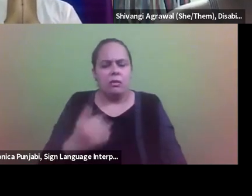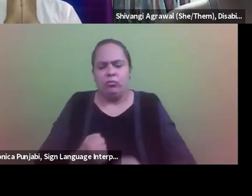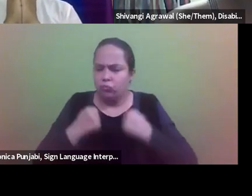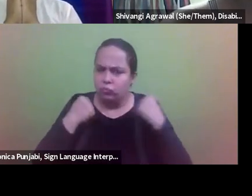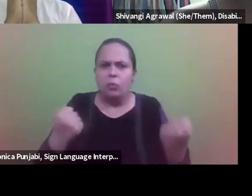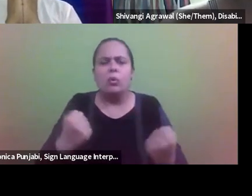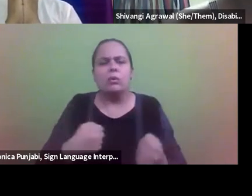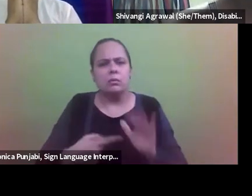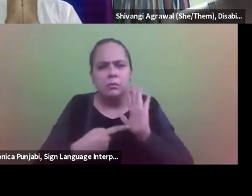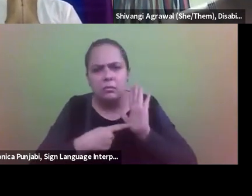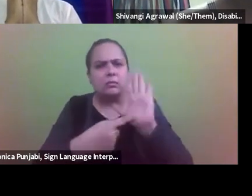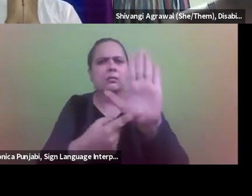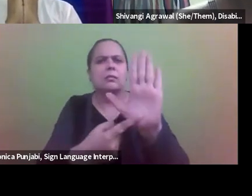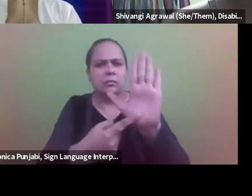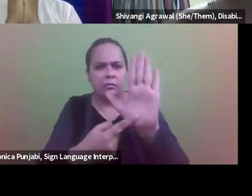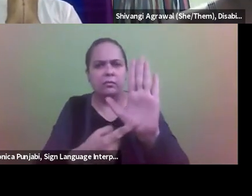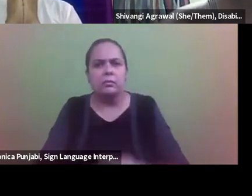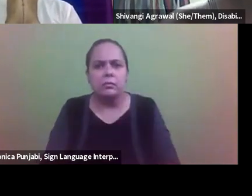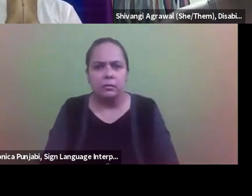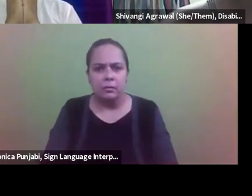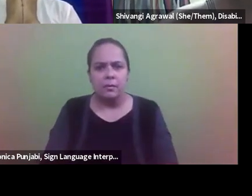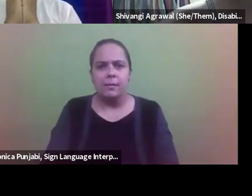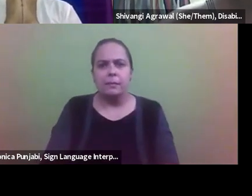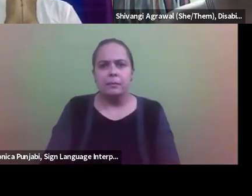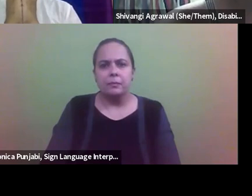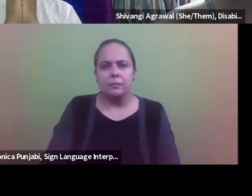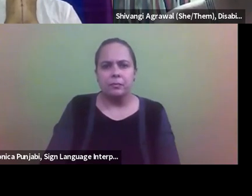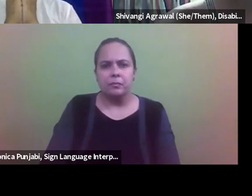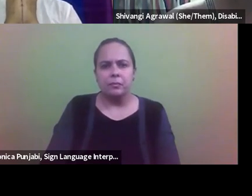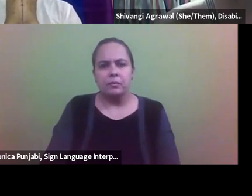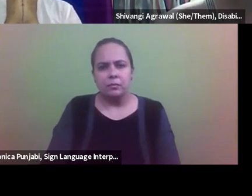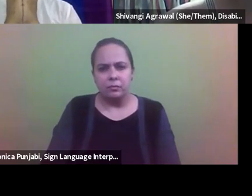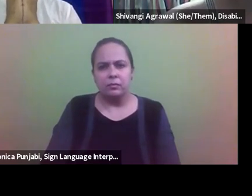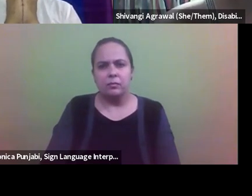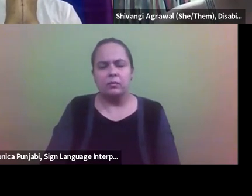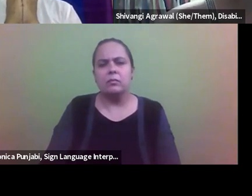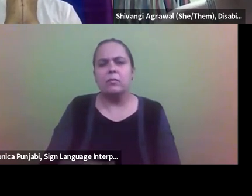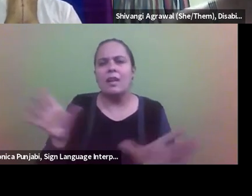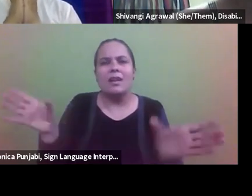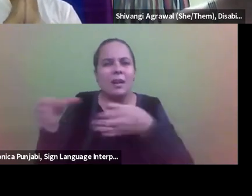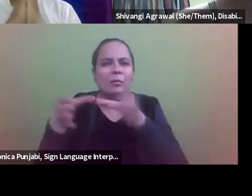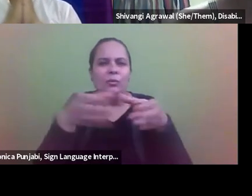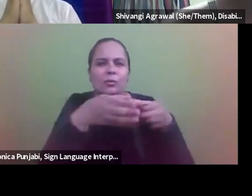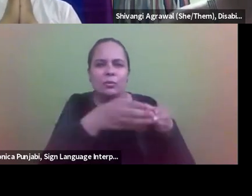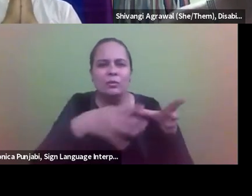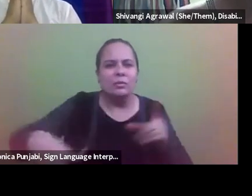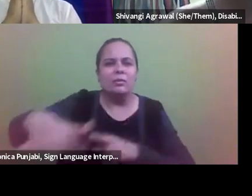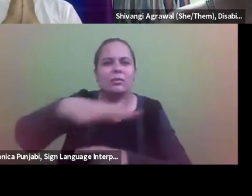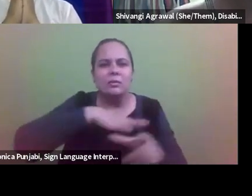about that, especially after having been working with the trans community. It's always about the cis, the